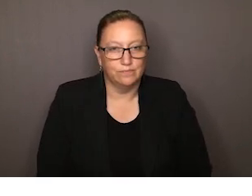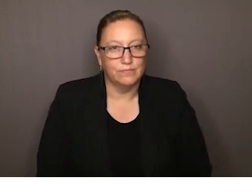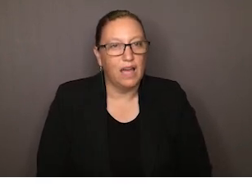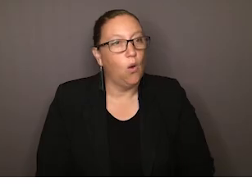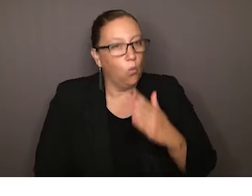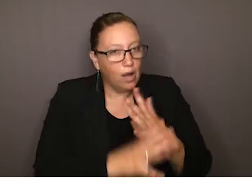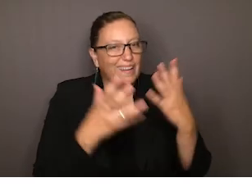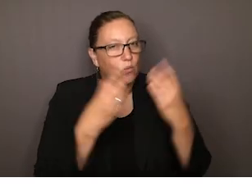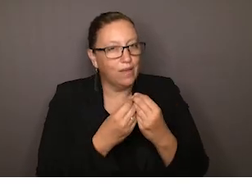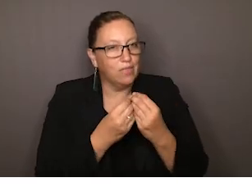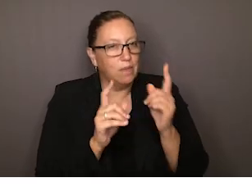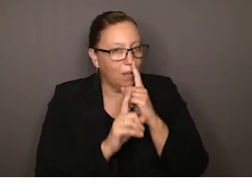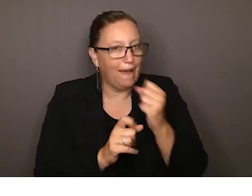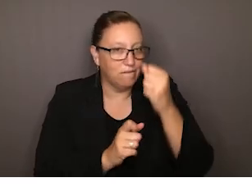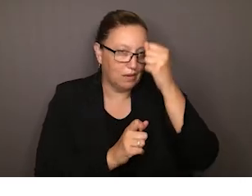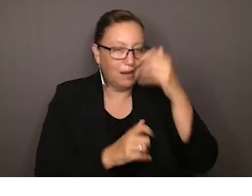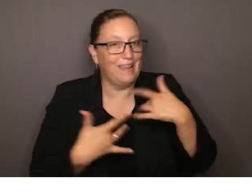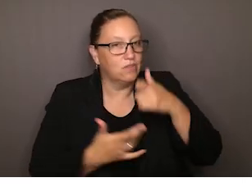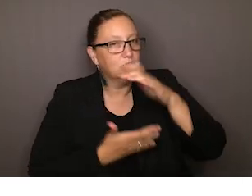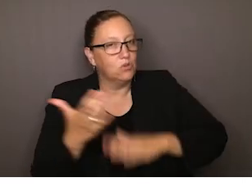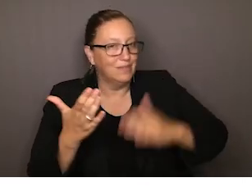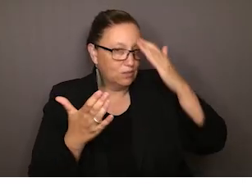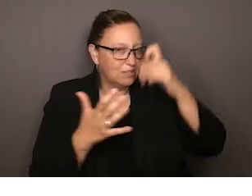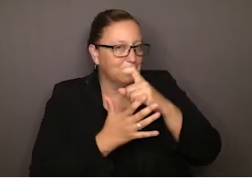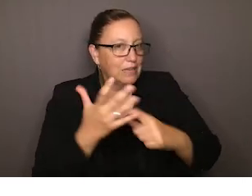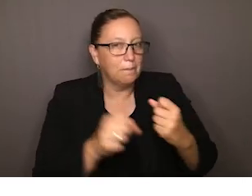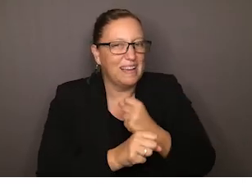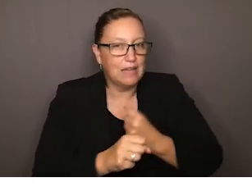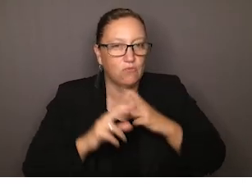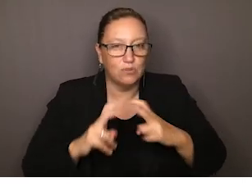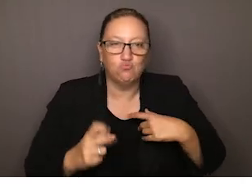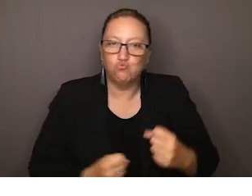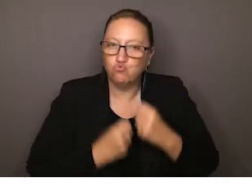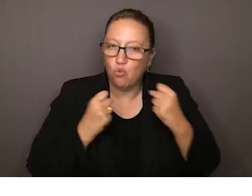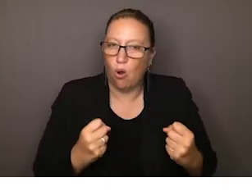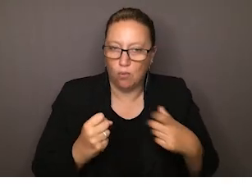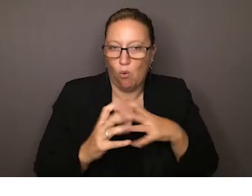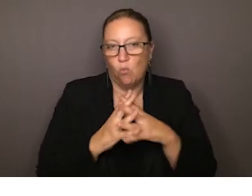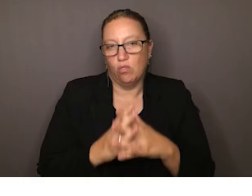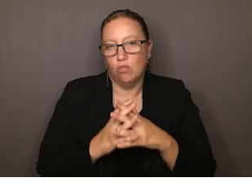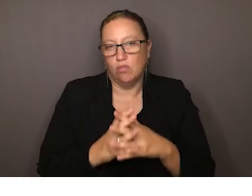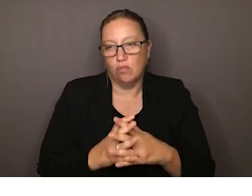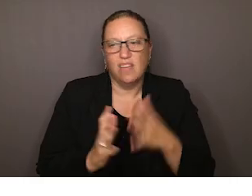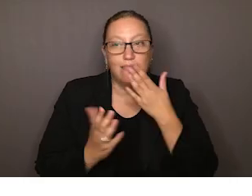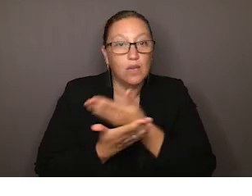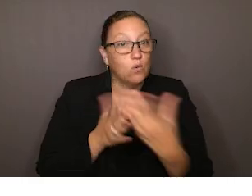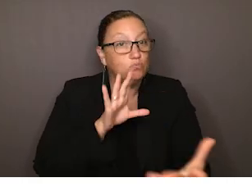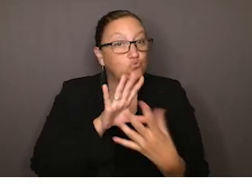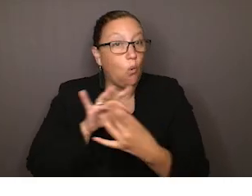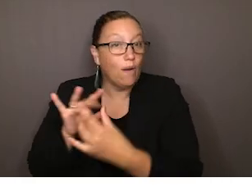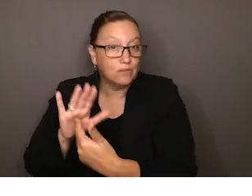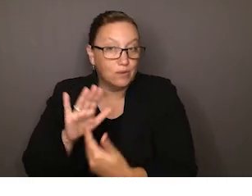That makes the work stronger and more meaningful. Thank you very much to everyone who joined